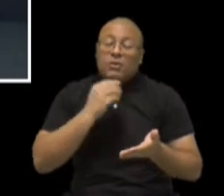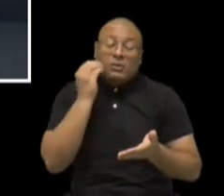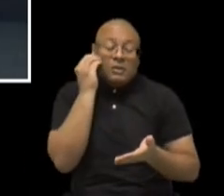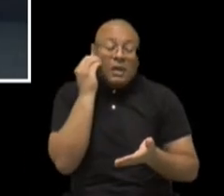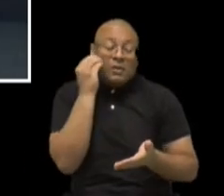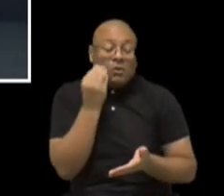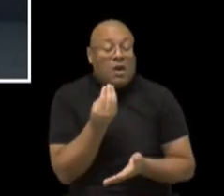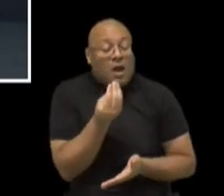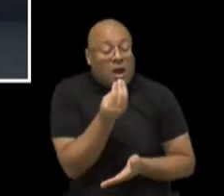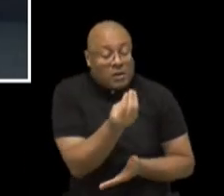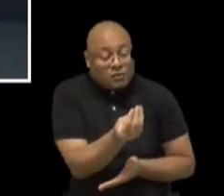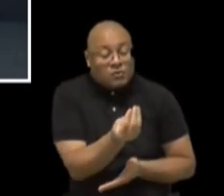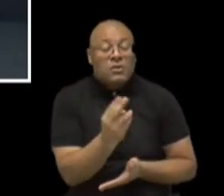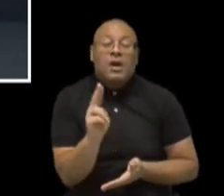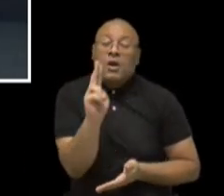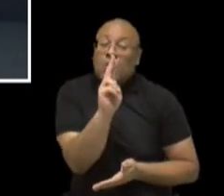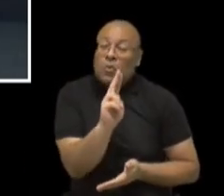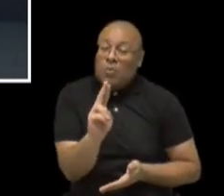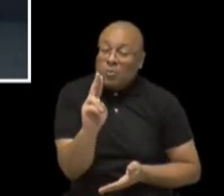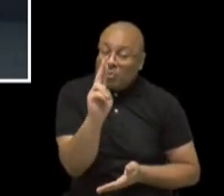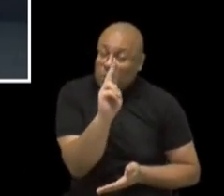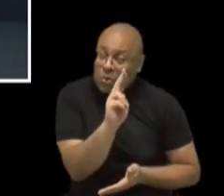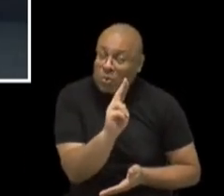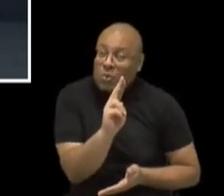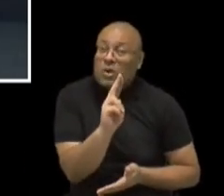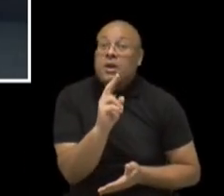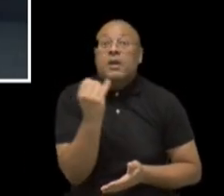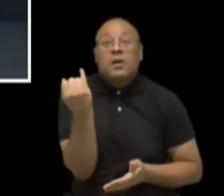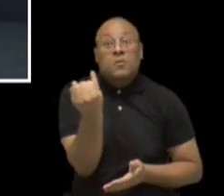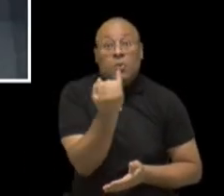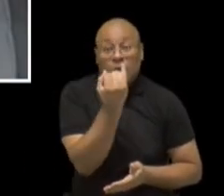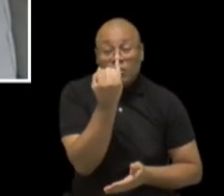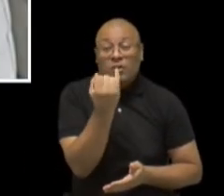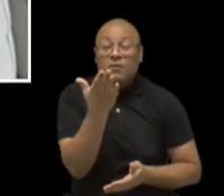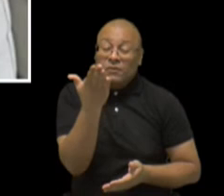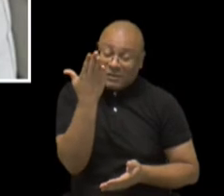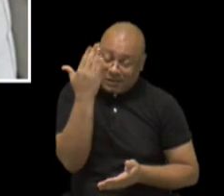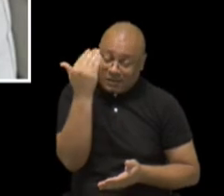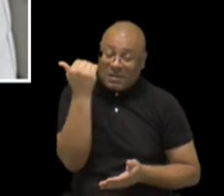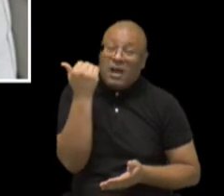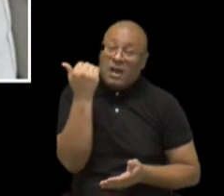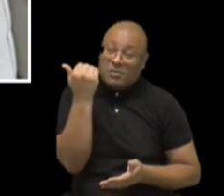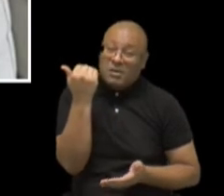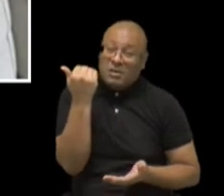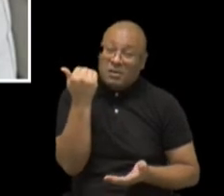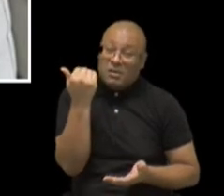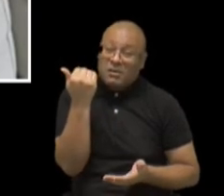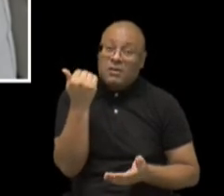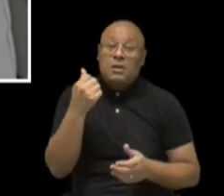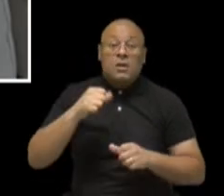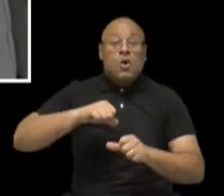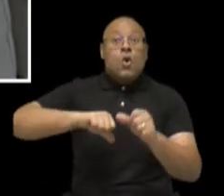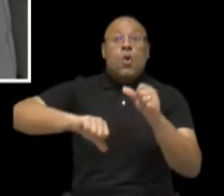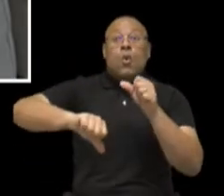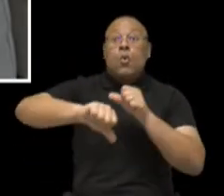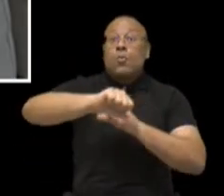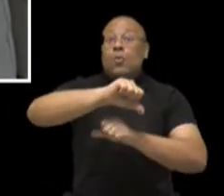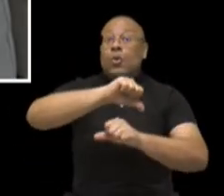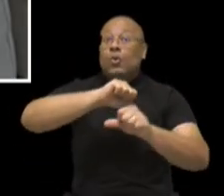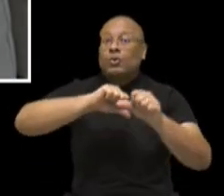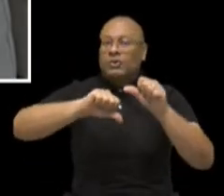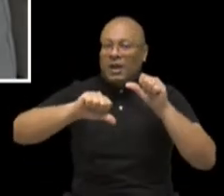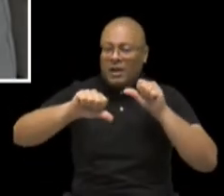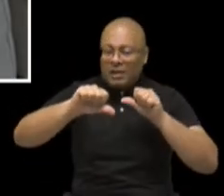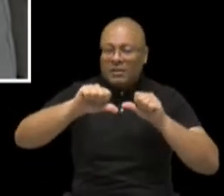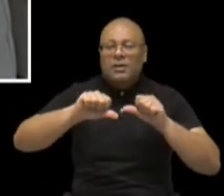them in a very long time. So I pulled them all out, I brought them in our dining room, and we transformed the big dining table into